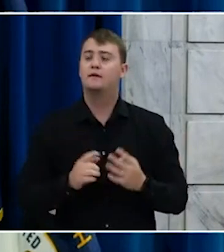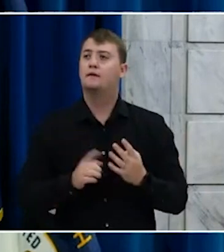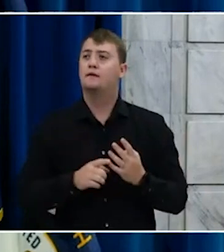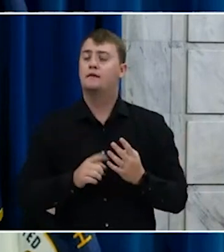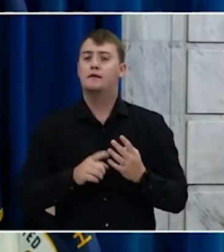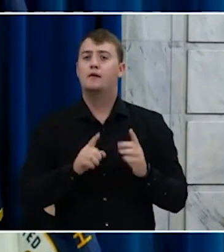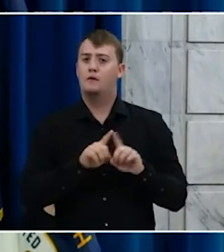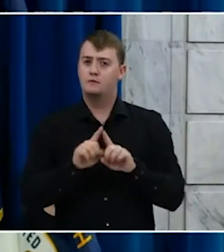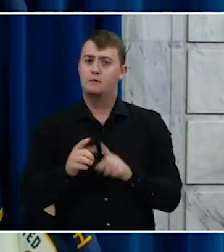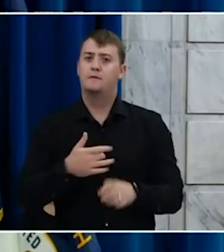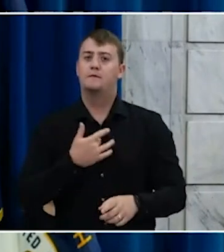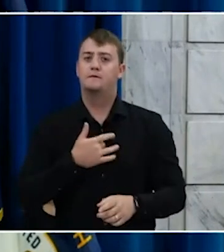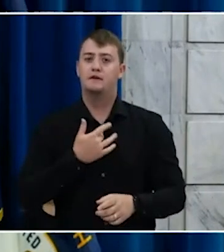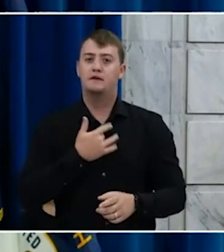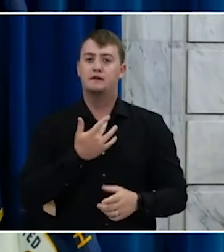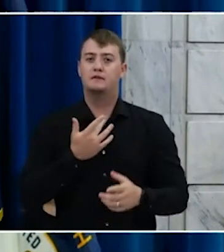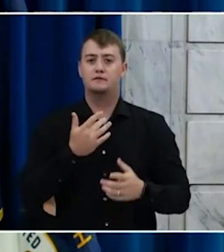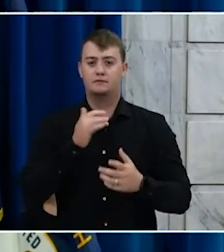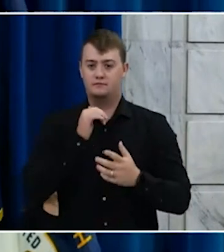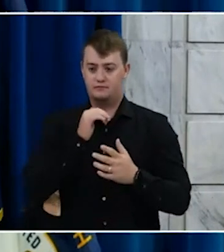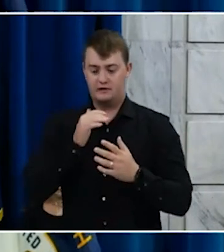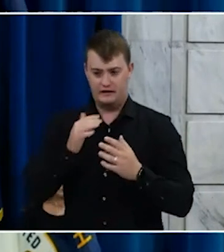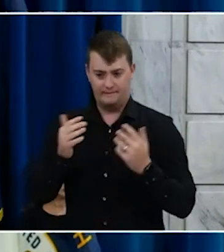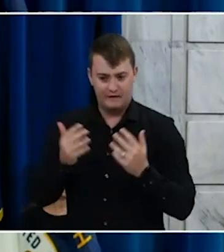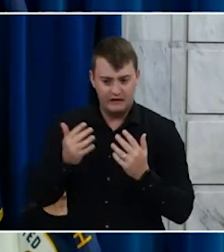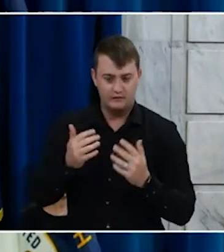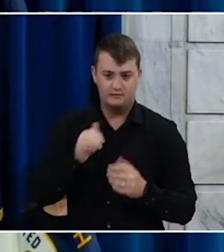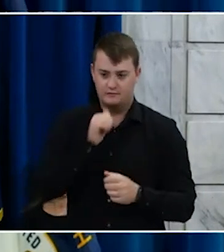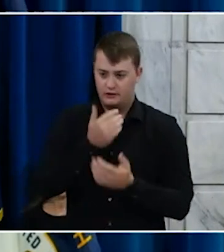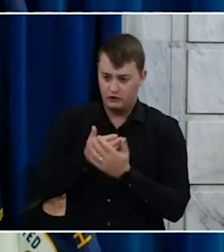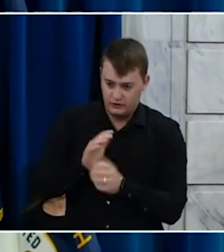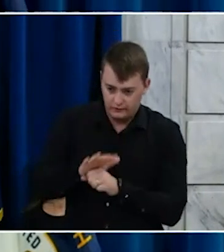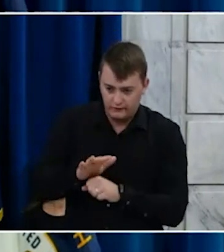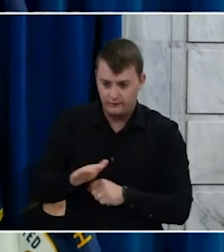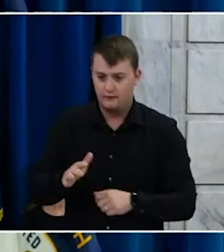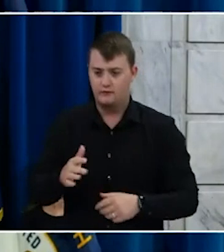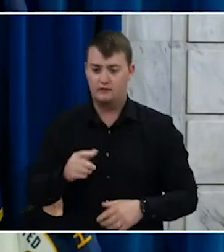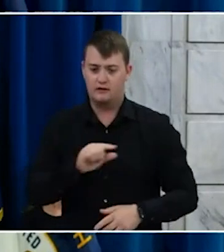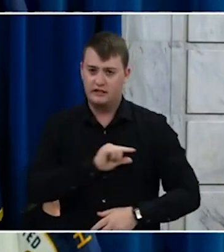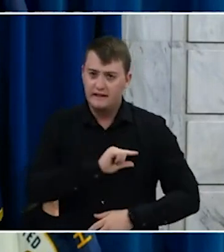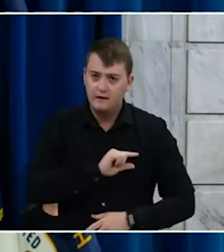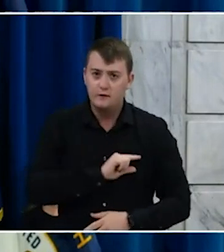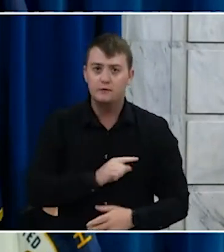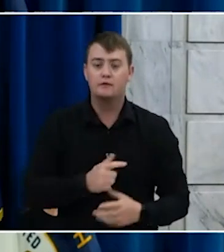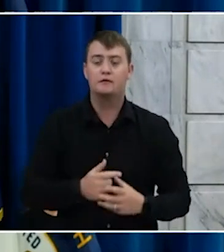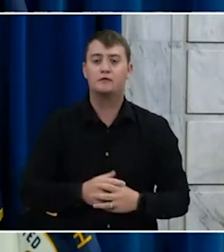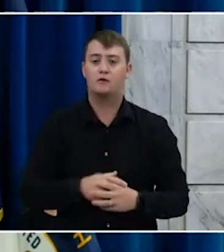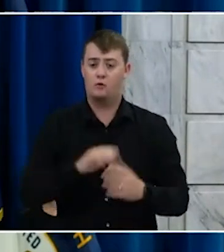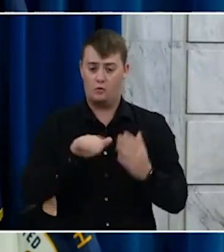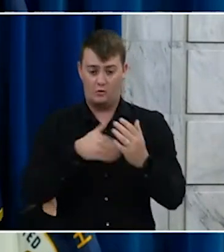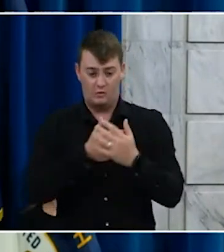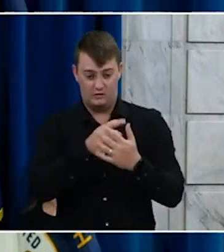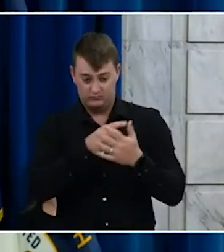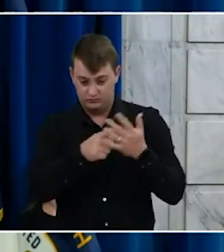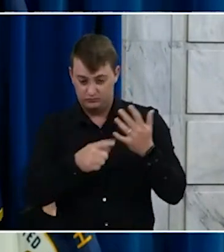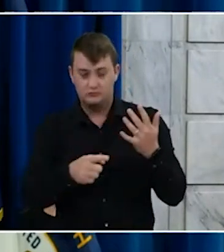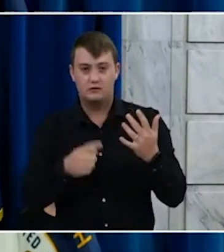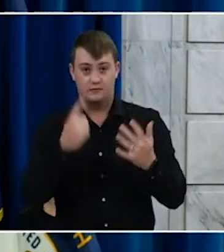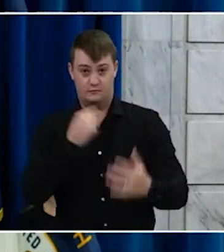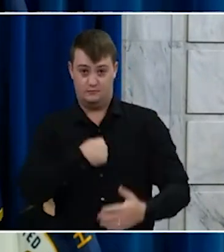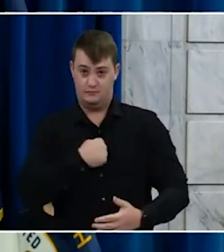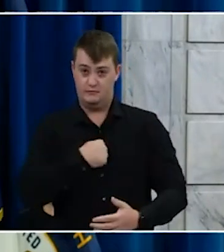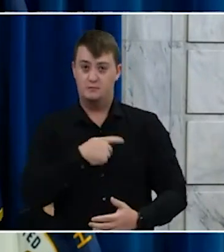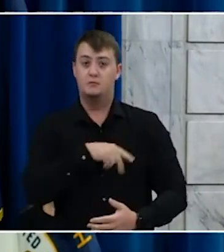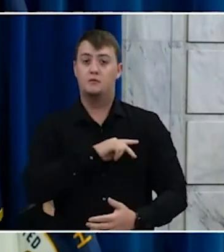feelings of inadequacy and fear and guilt. And all of those things, for me